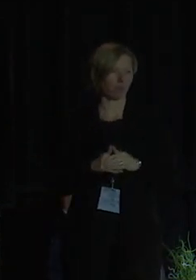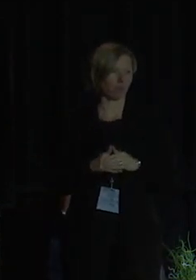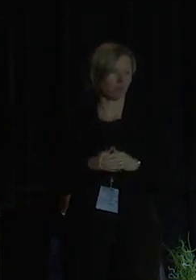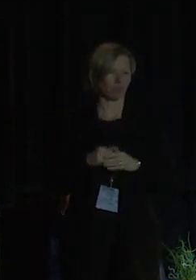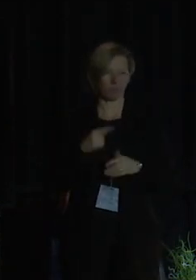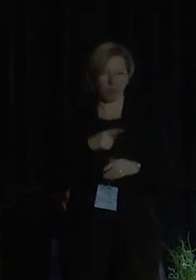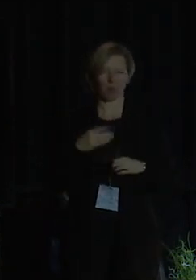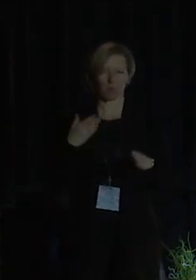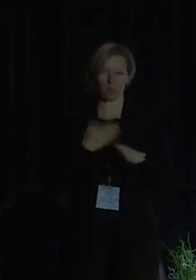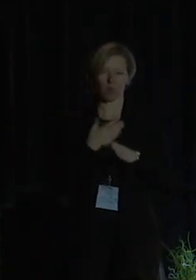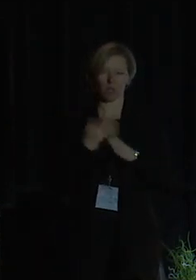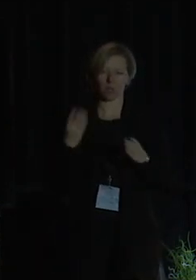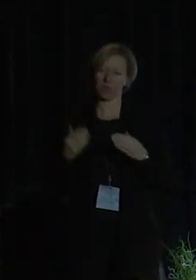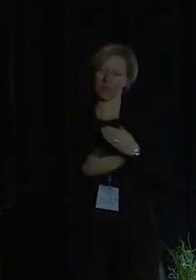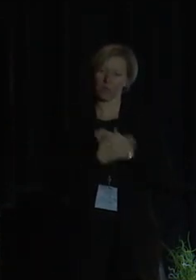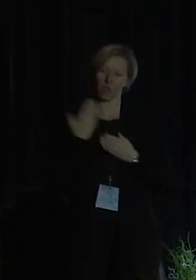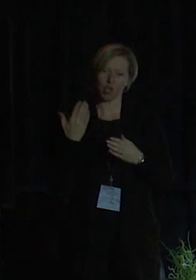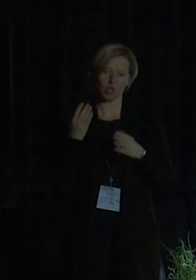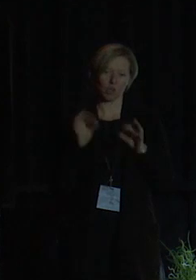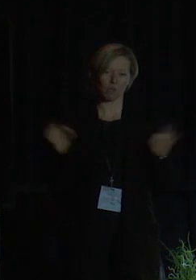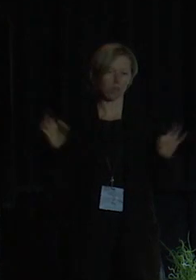We're also working with new musical, look at that